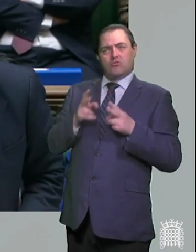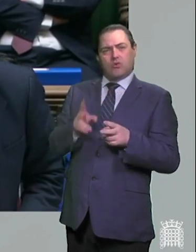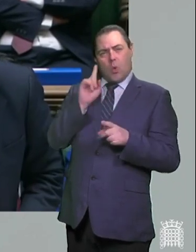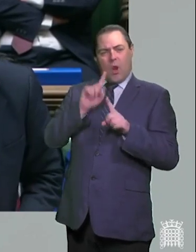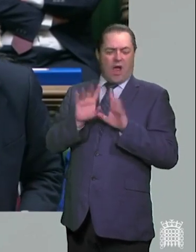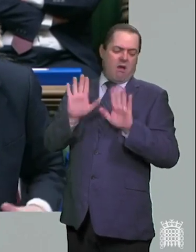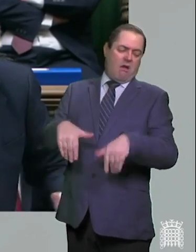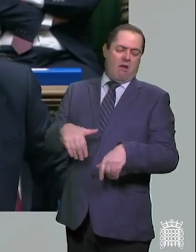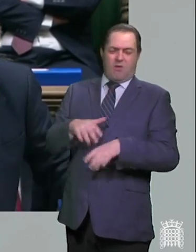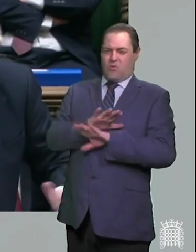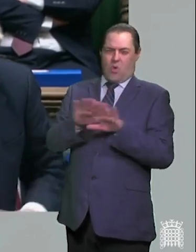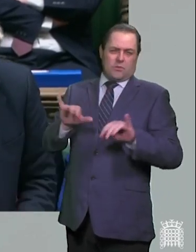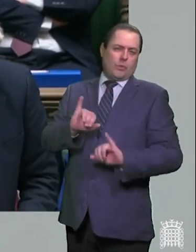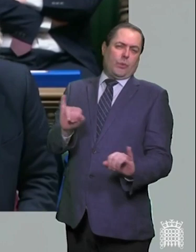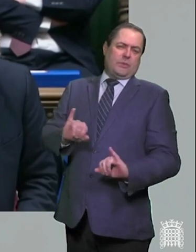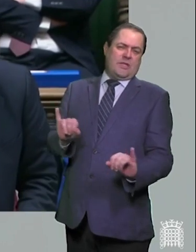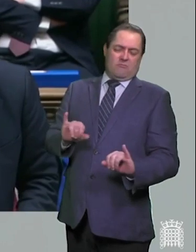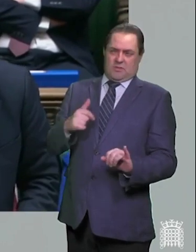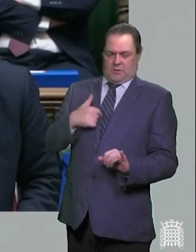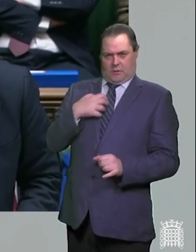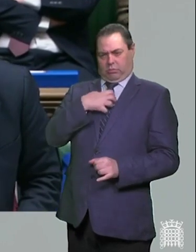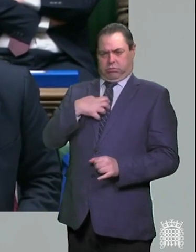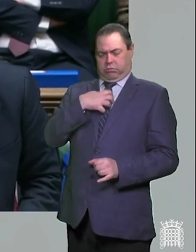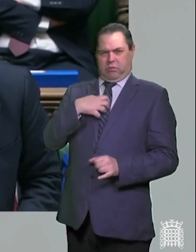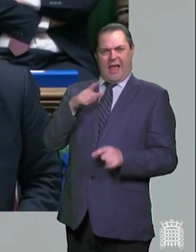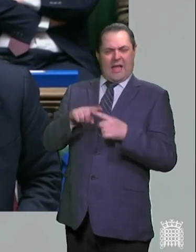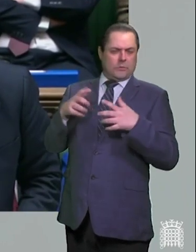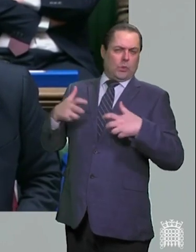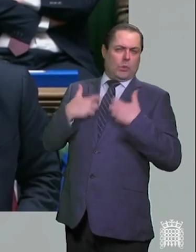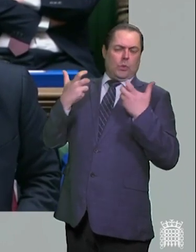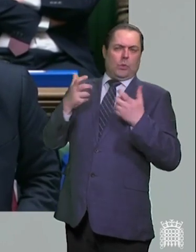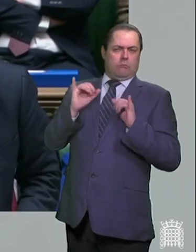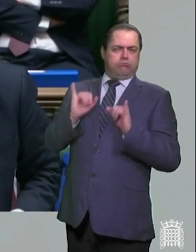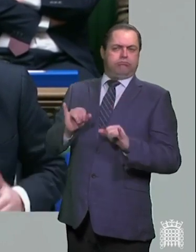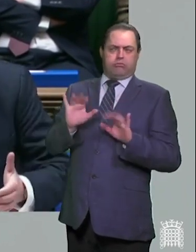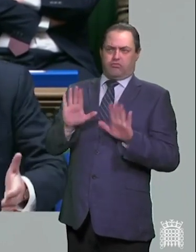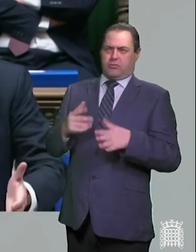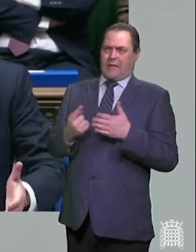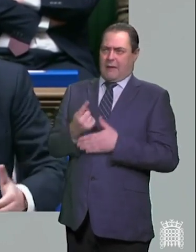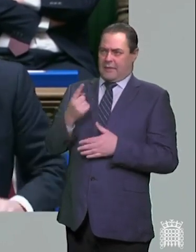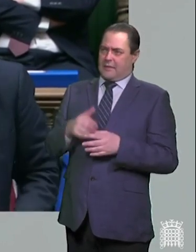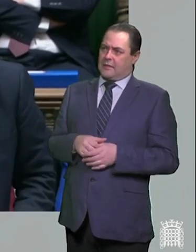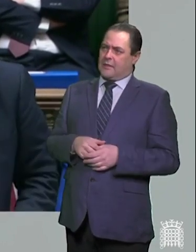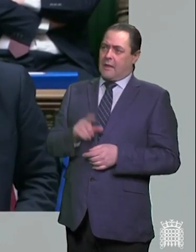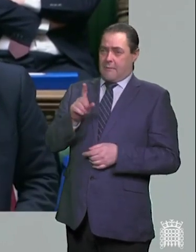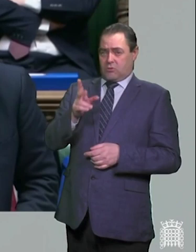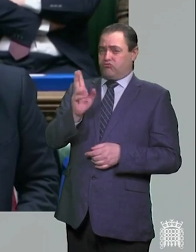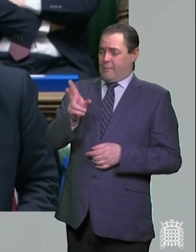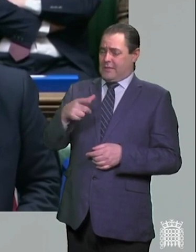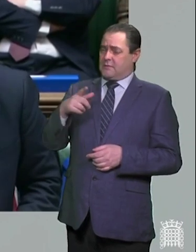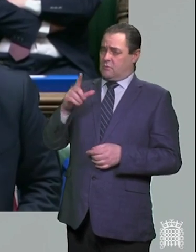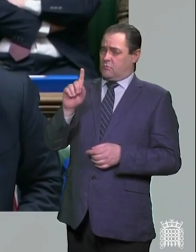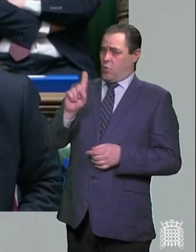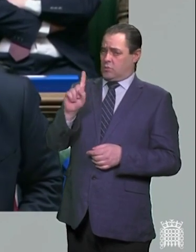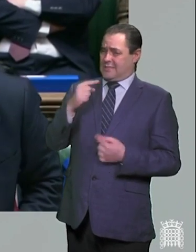seriously. I'm sickened myself and furious about that. But I repeat what I have said to